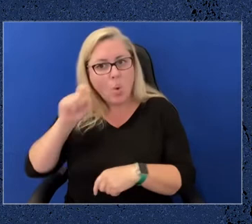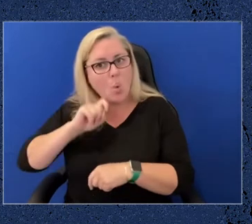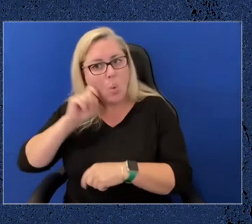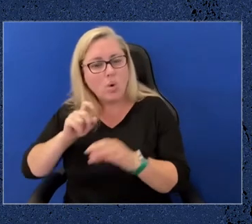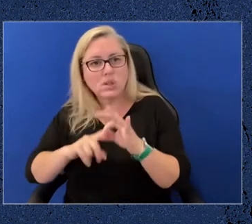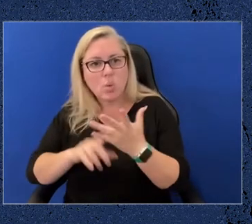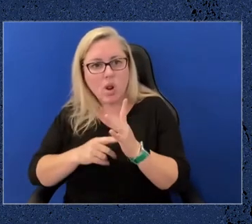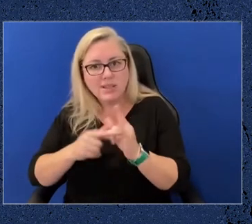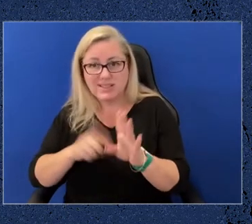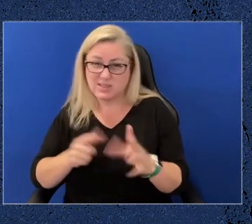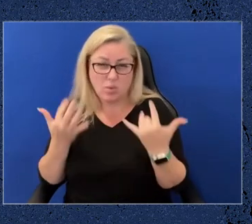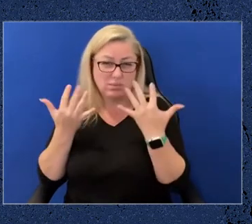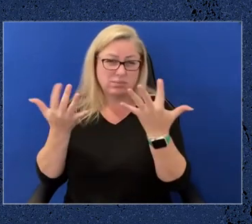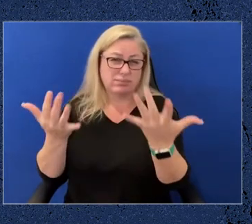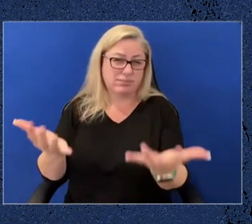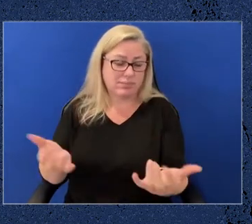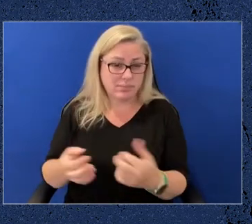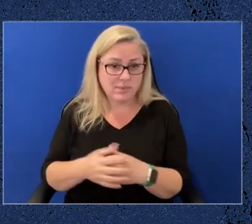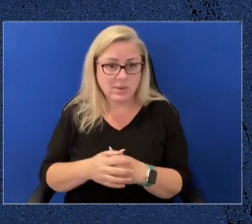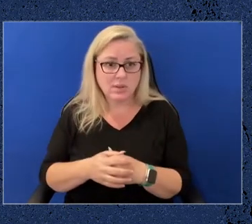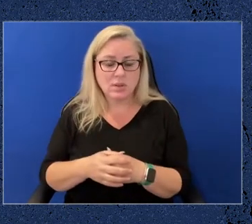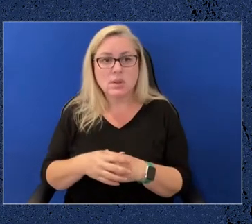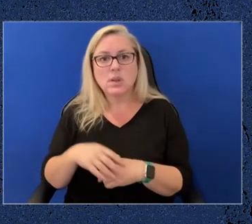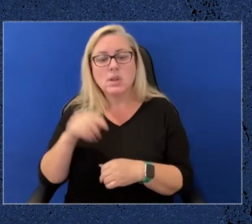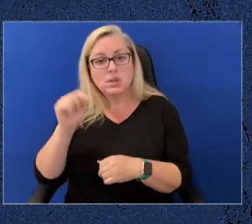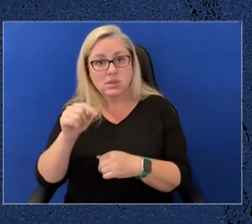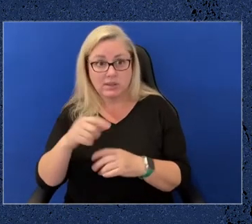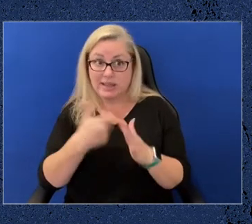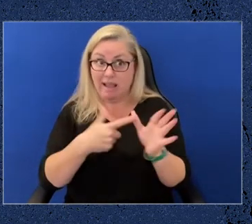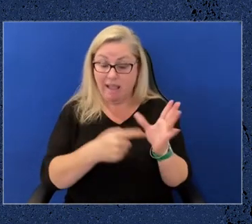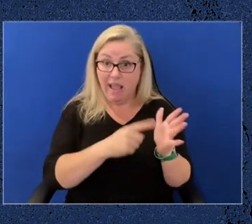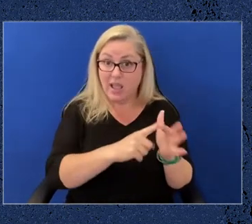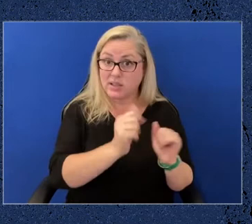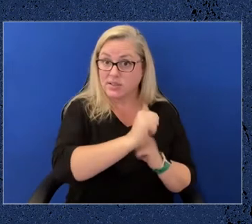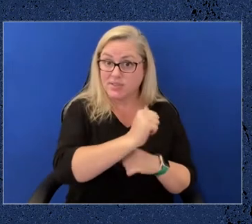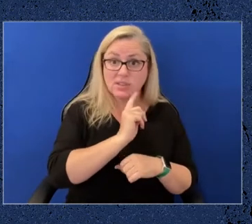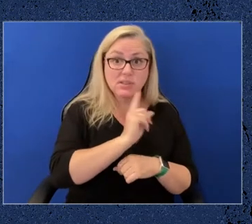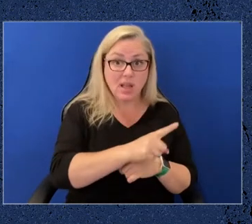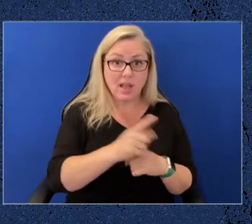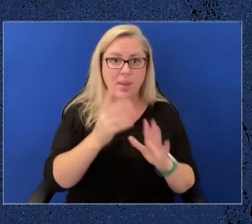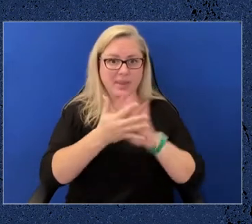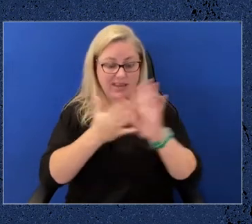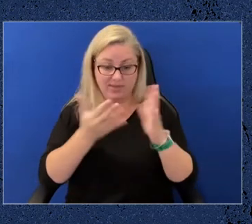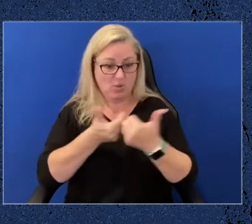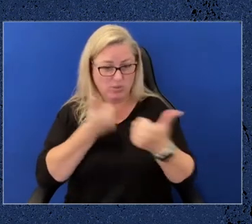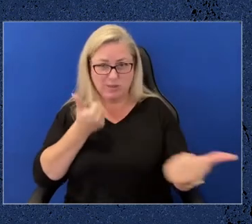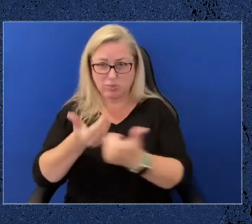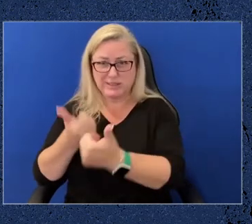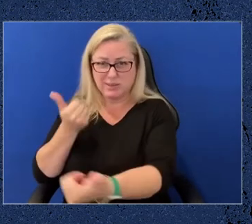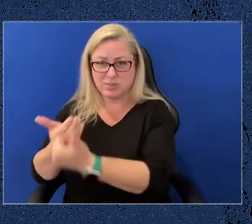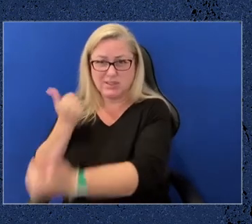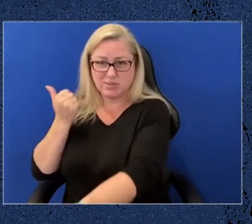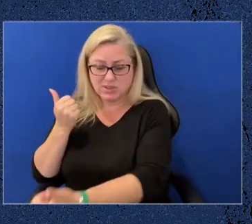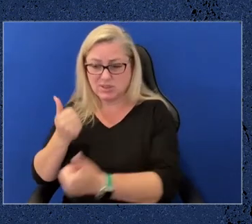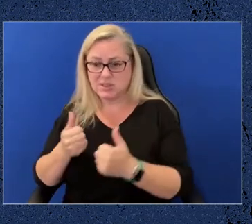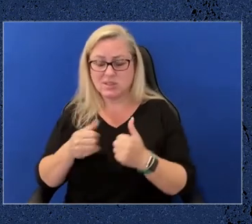more. So much more. And this kind of, and as Kate mentioned, this segmentation of the world around us and then pulling levers to try and